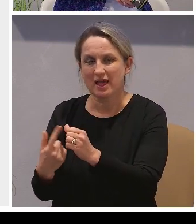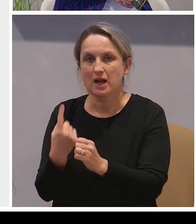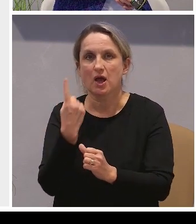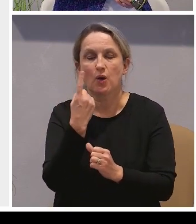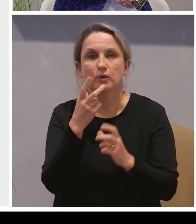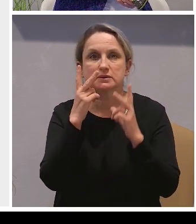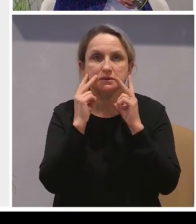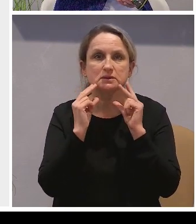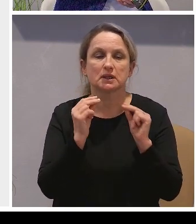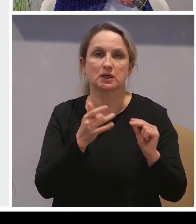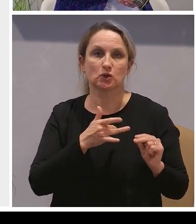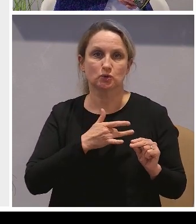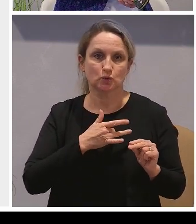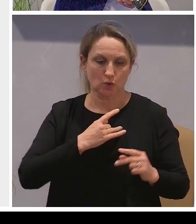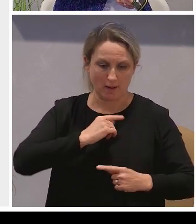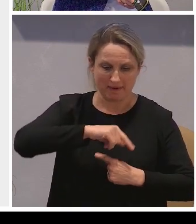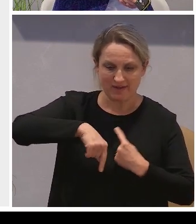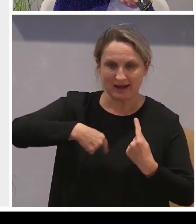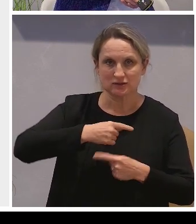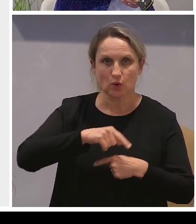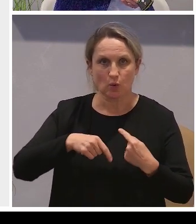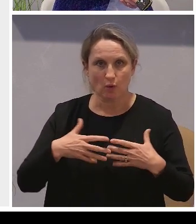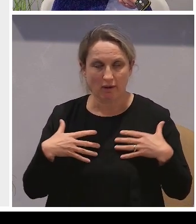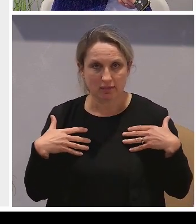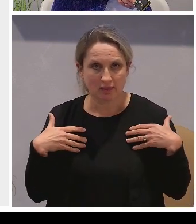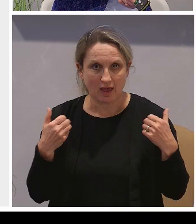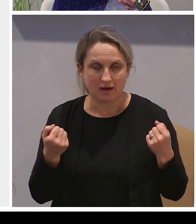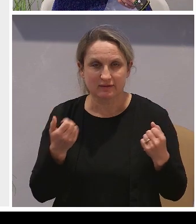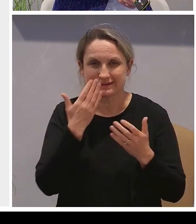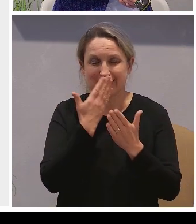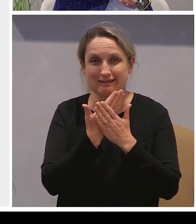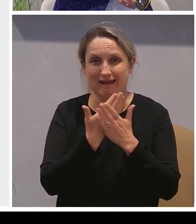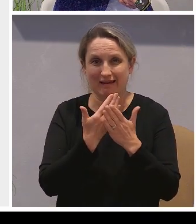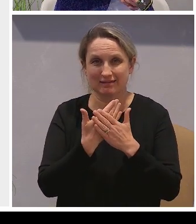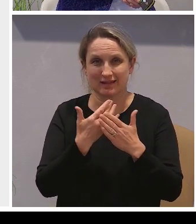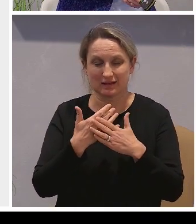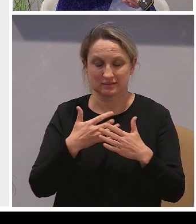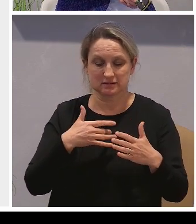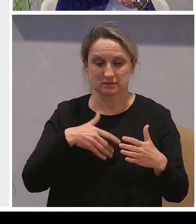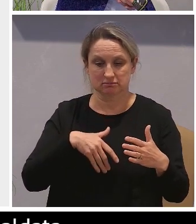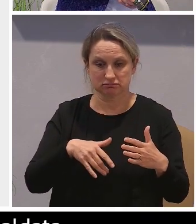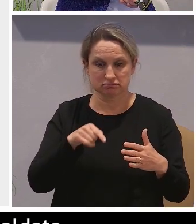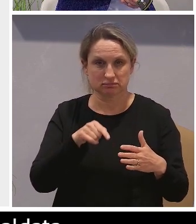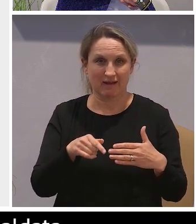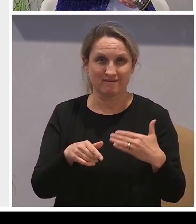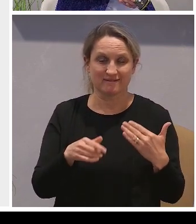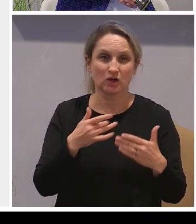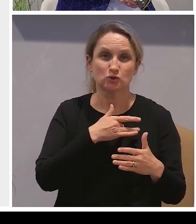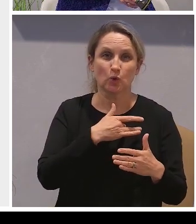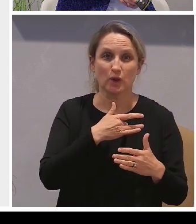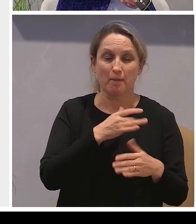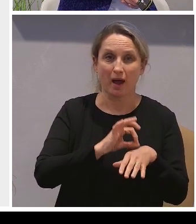purposes. Patients with Turner syndrome have several other issues. One important problem